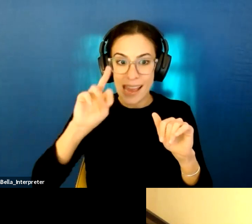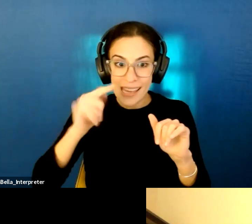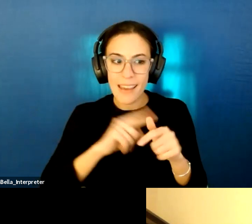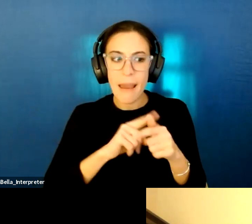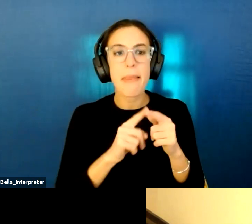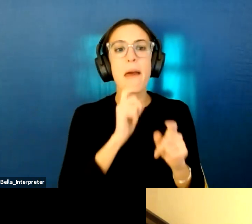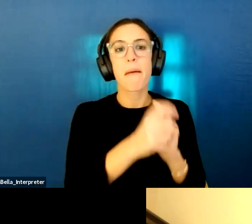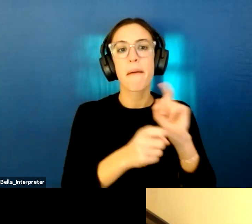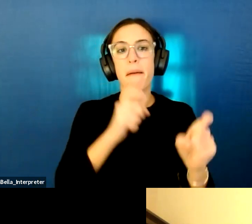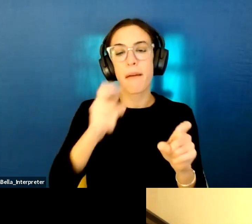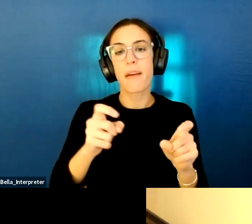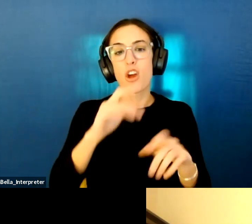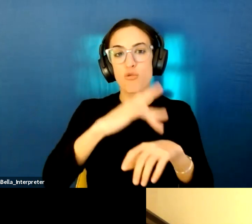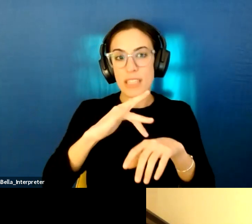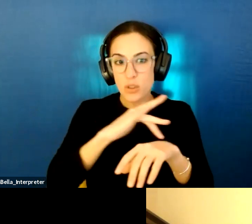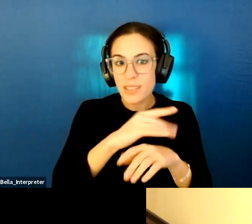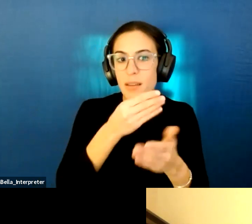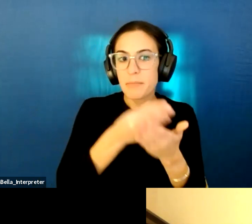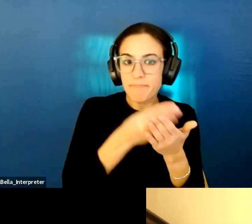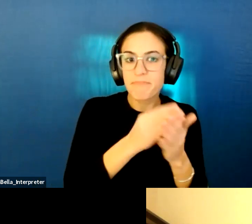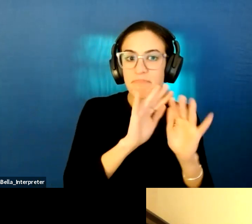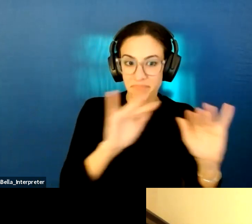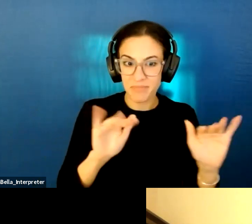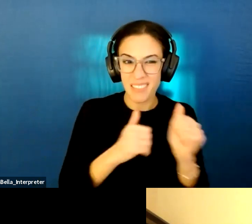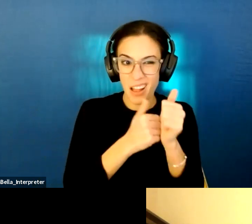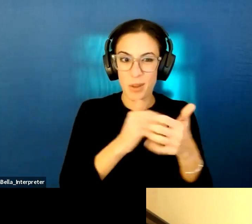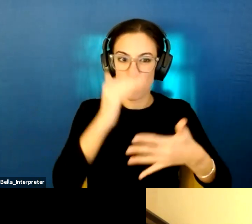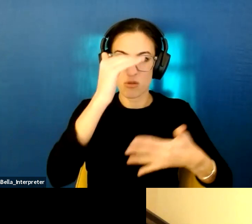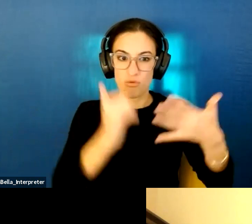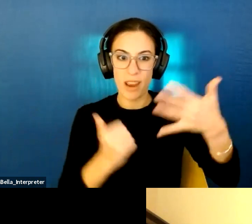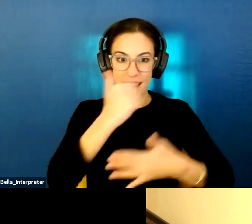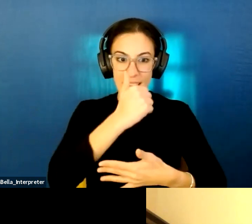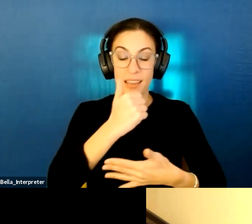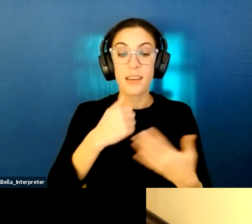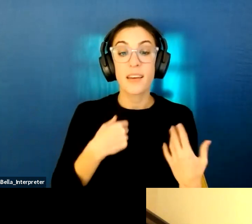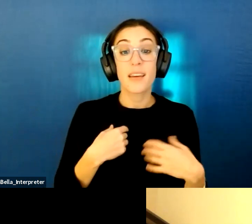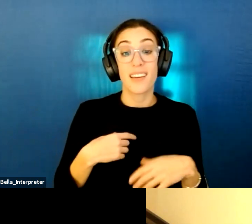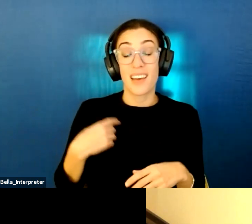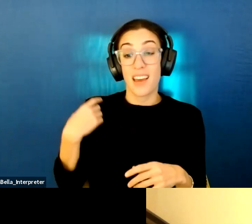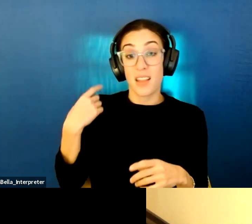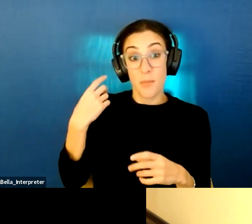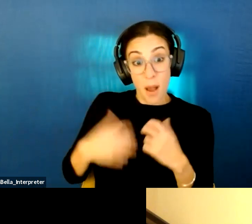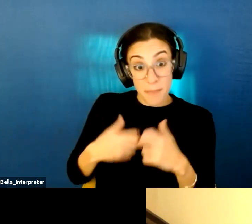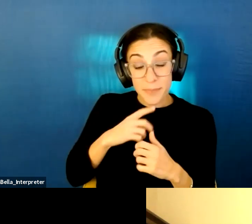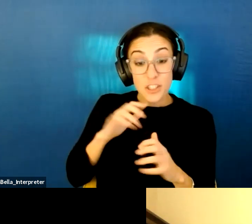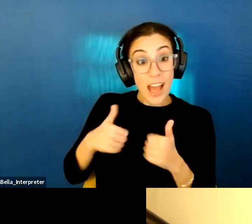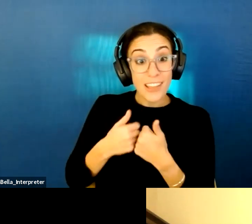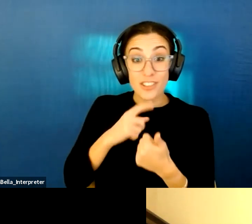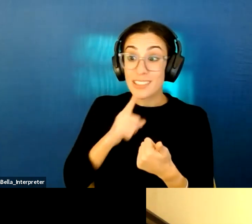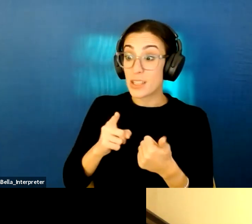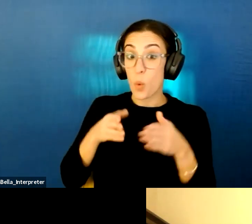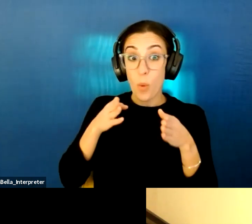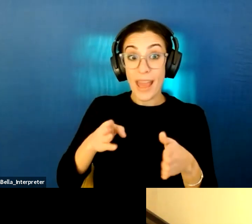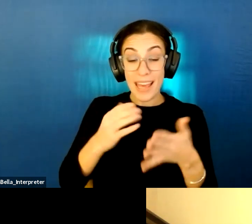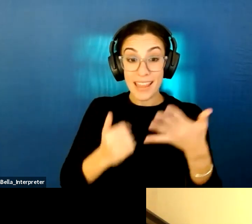and opportunities accordingly. The challenge is that the notions around which they do that ranking and ordering of value are rooted in these